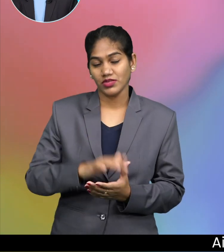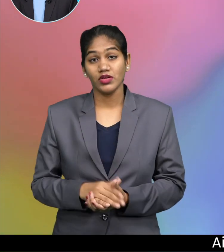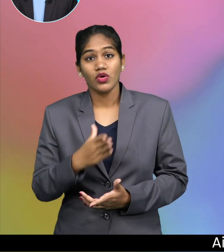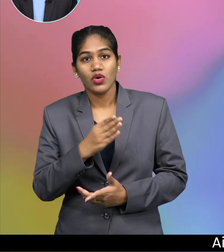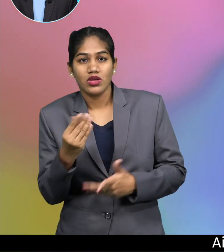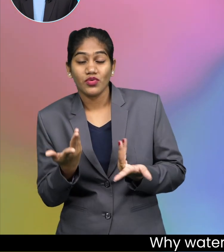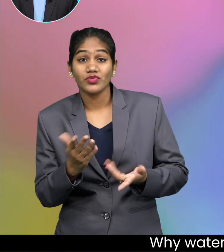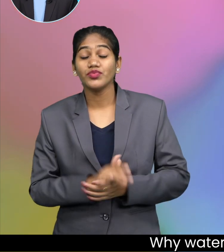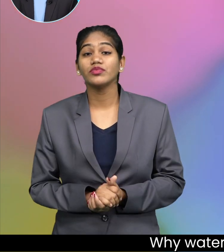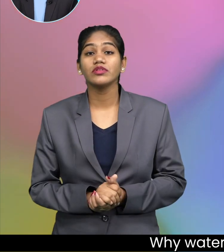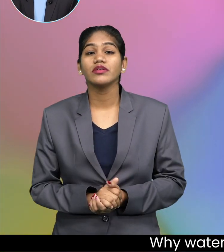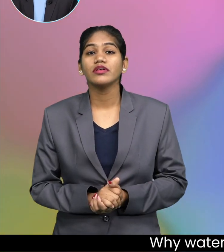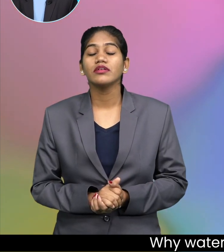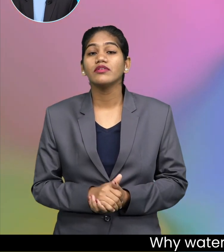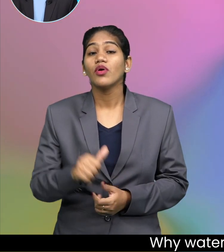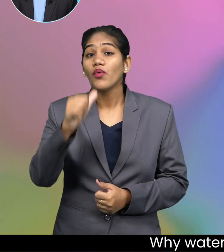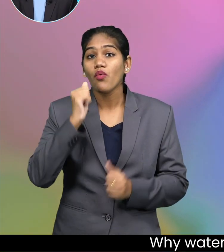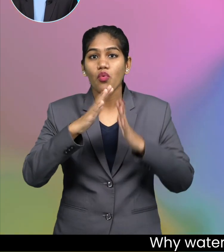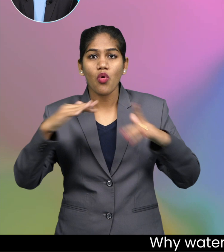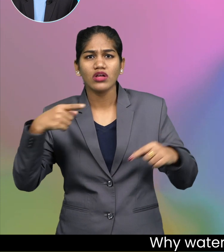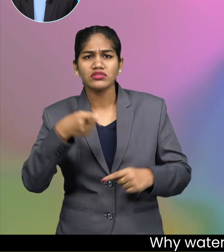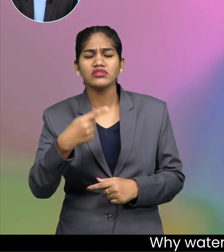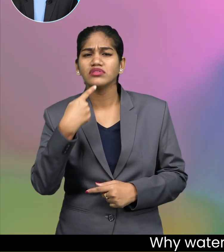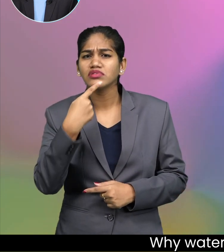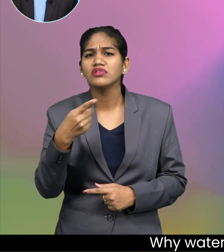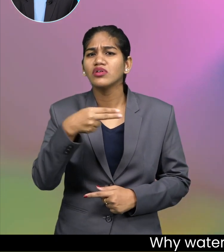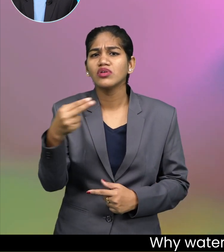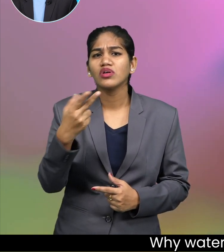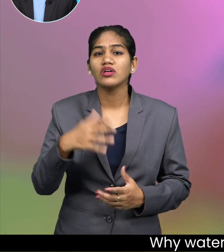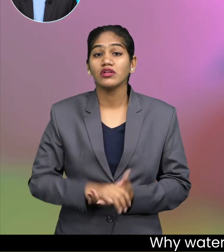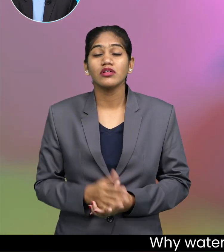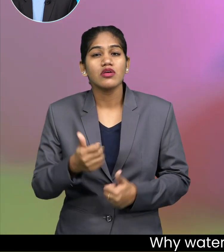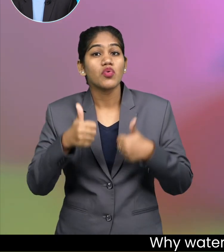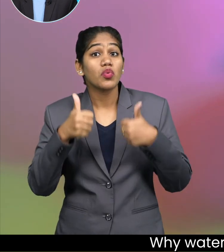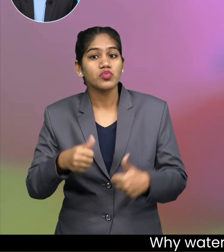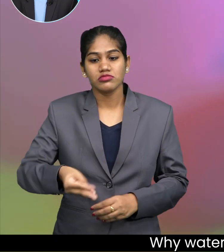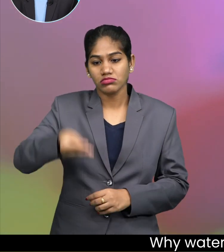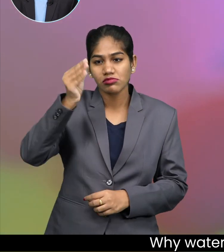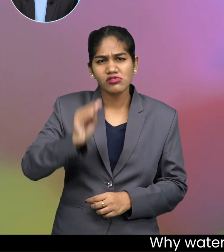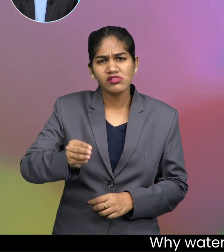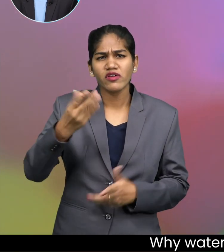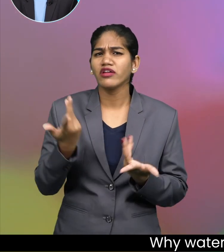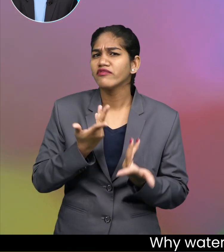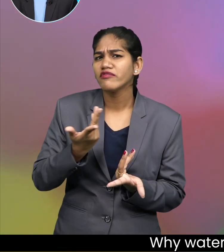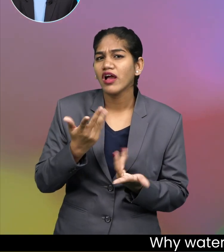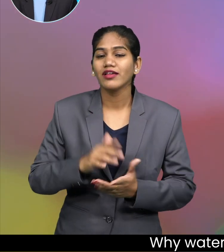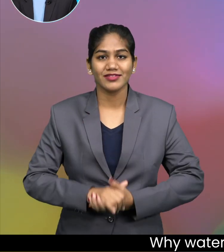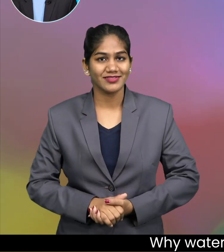and also why water is called as a wonder liquid.